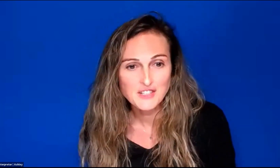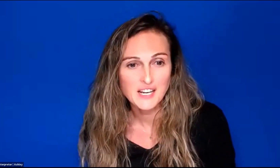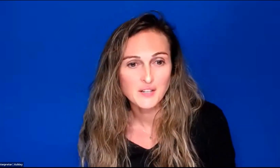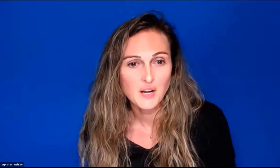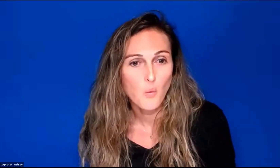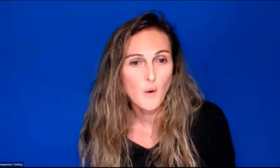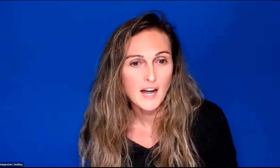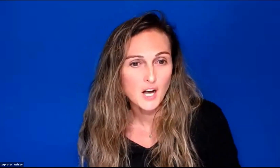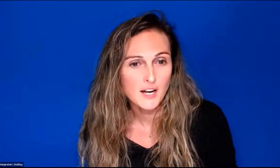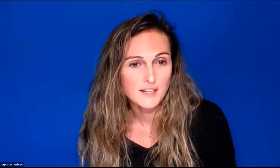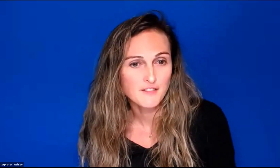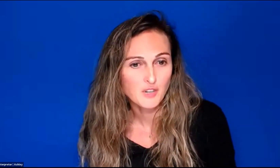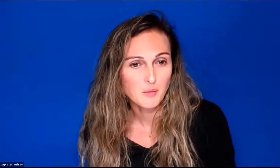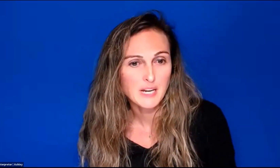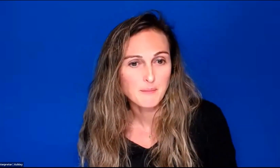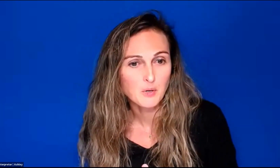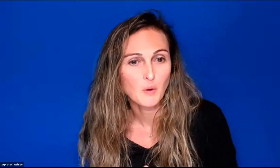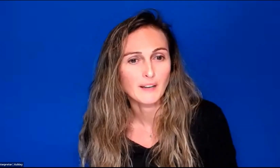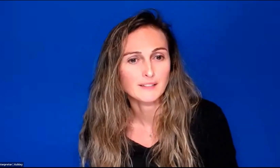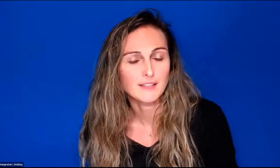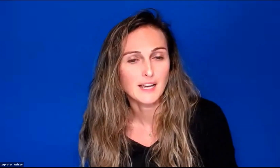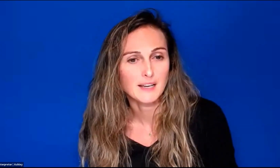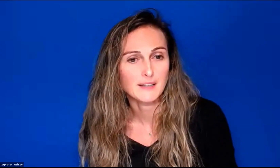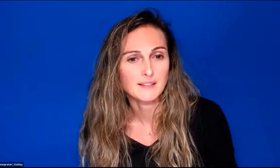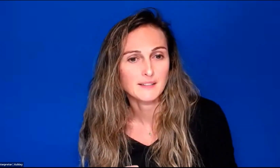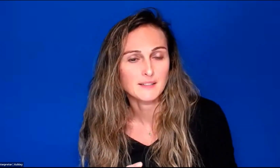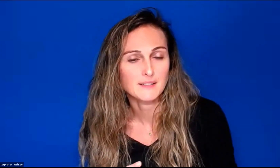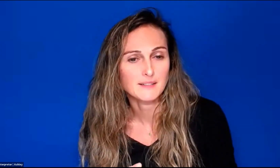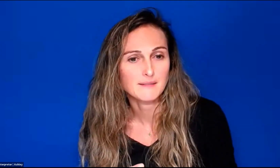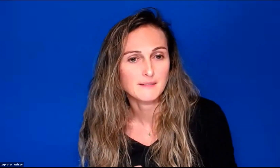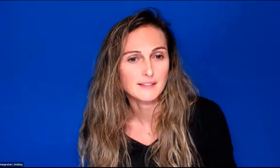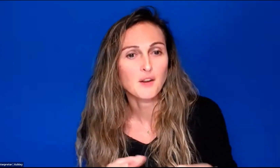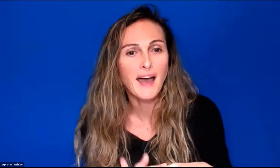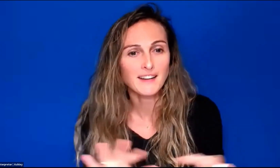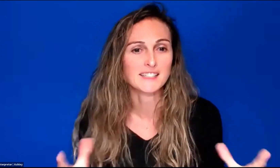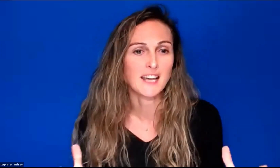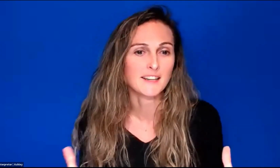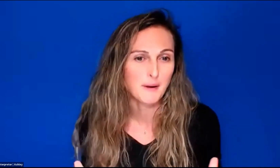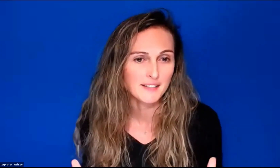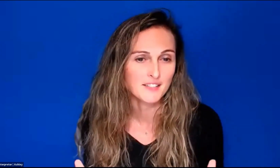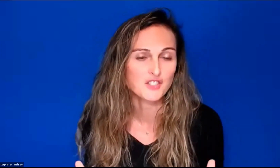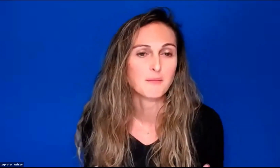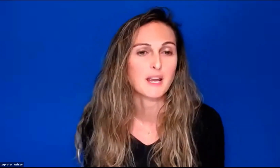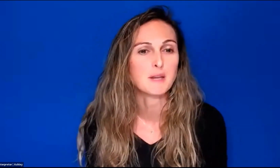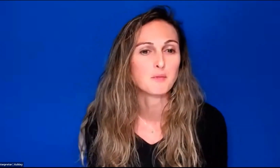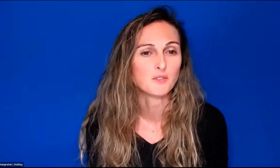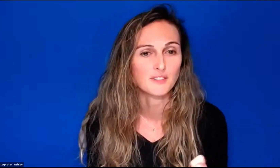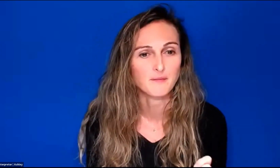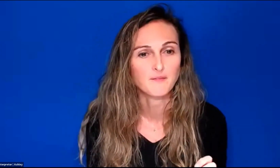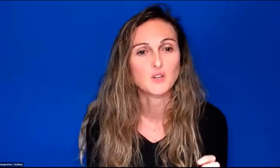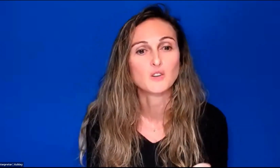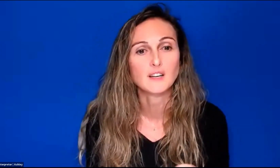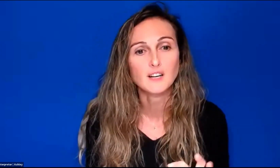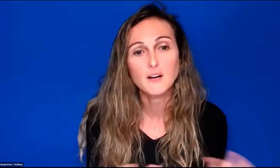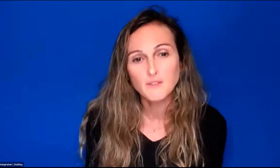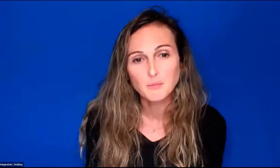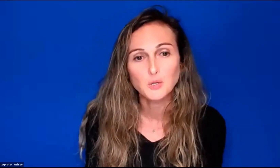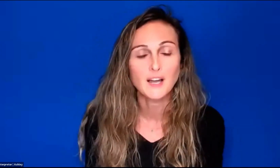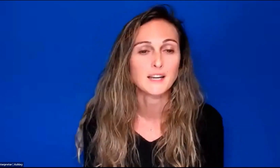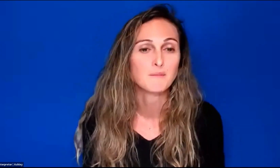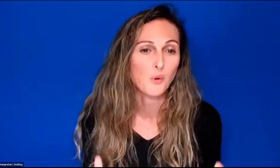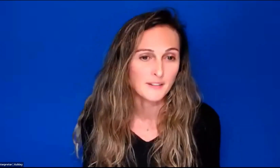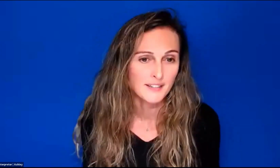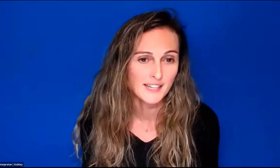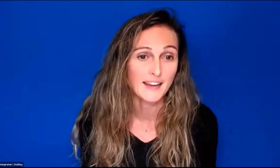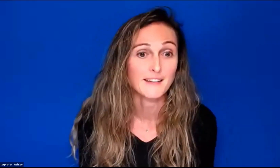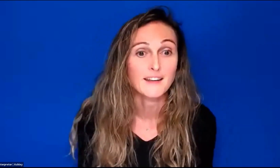and understand where different people, what the, how to design spaces to make people feel comfortable